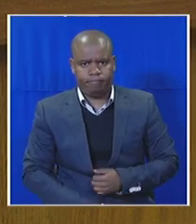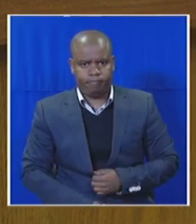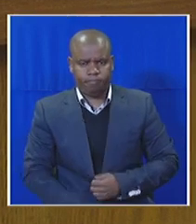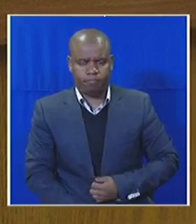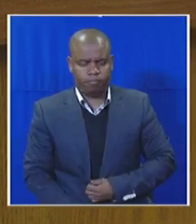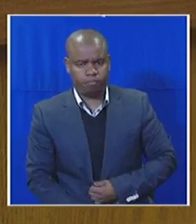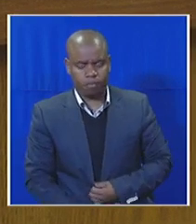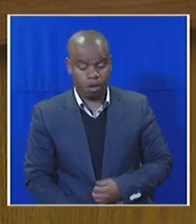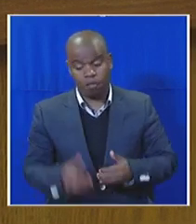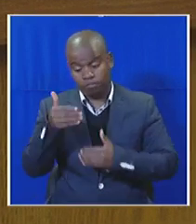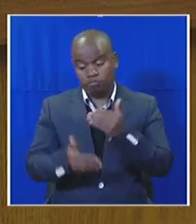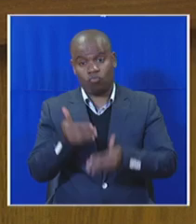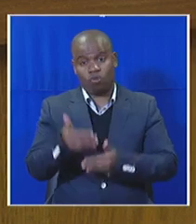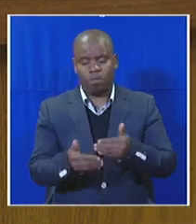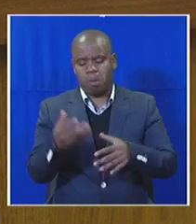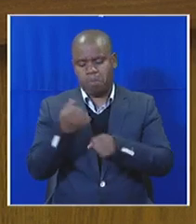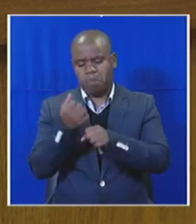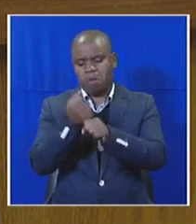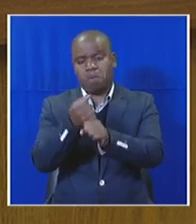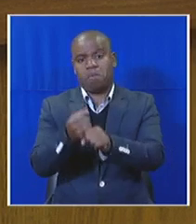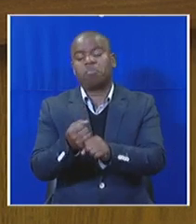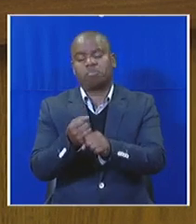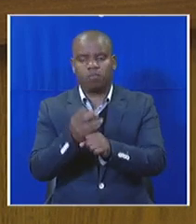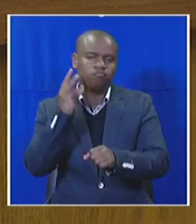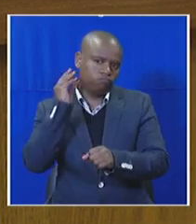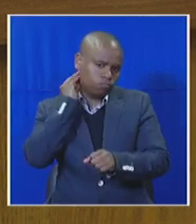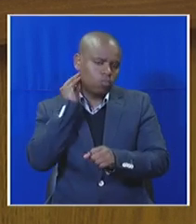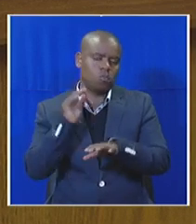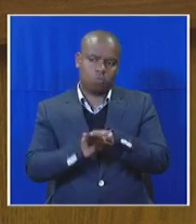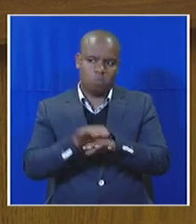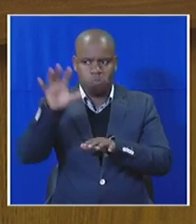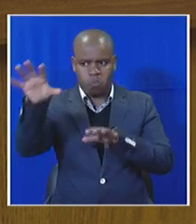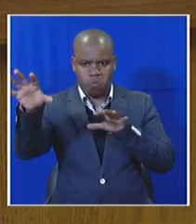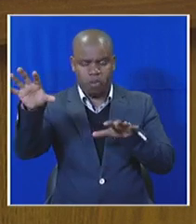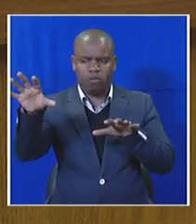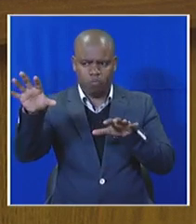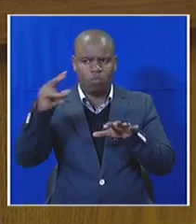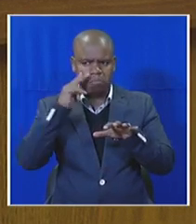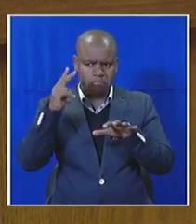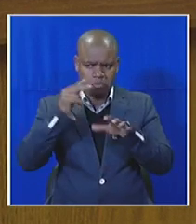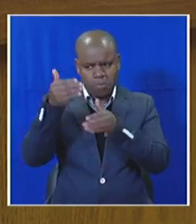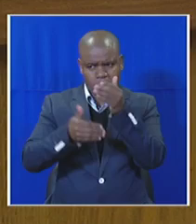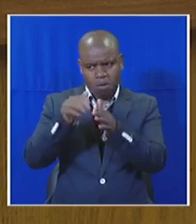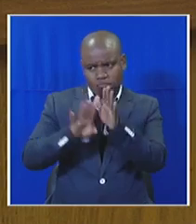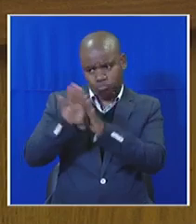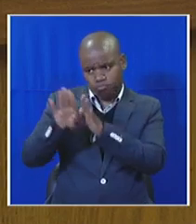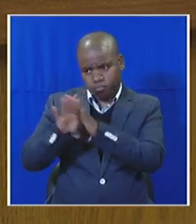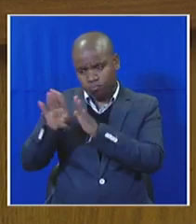Notable progress has been made in cooperation between India and South African